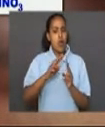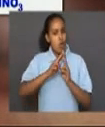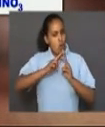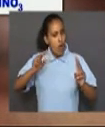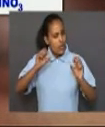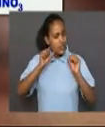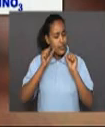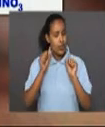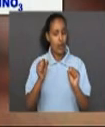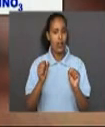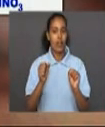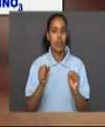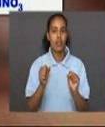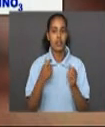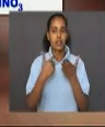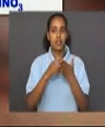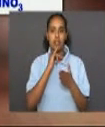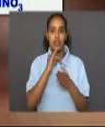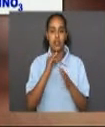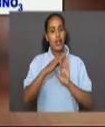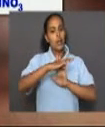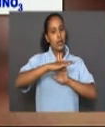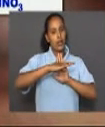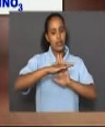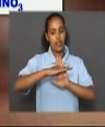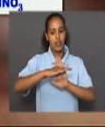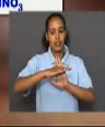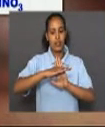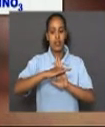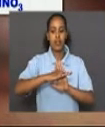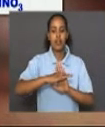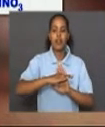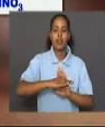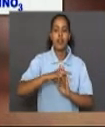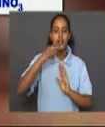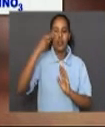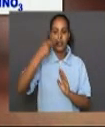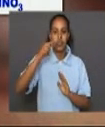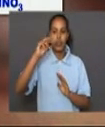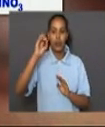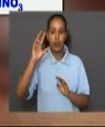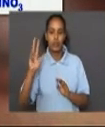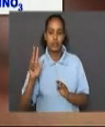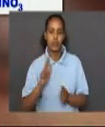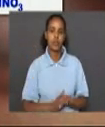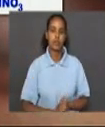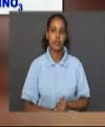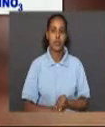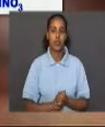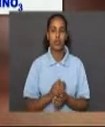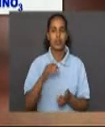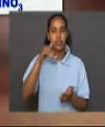quite strongly. This is represented by nitric acid.